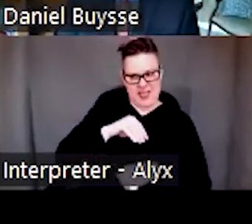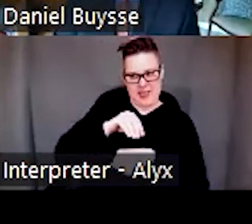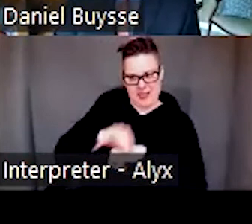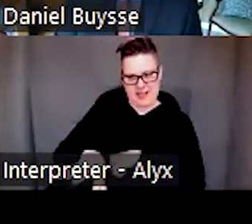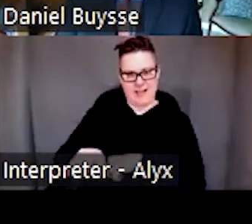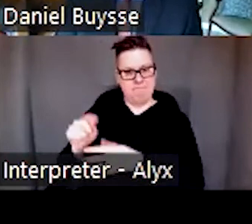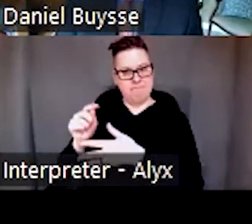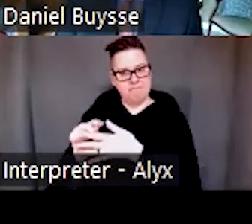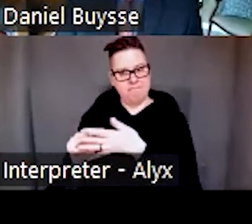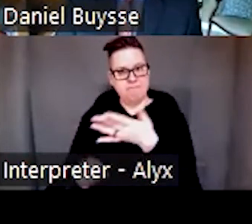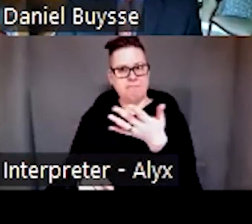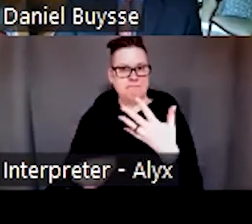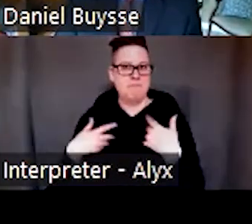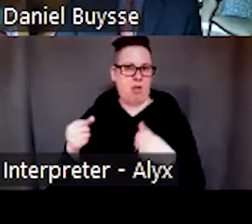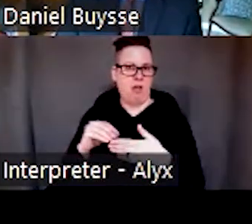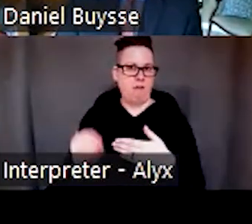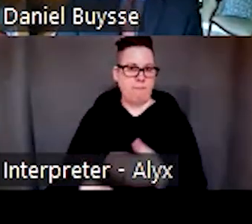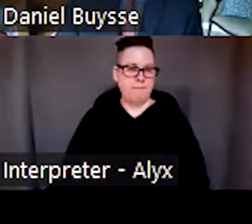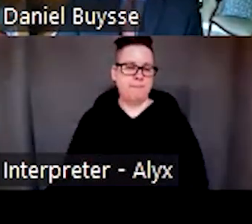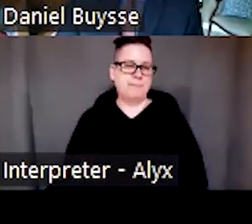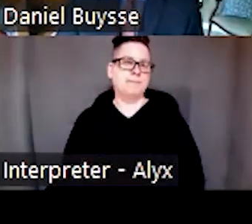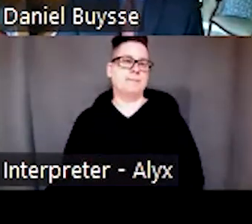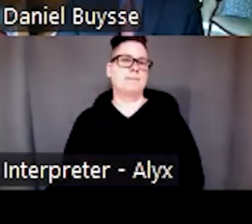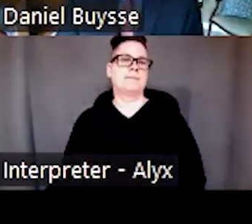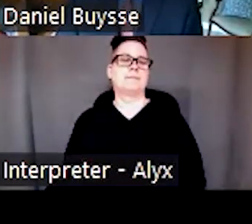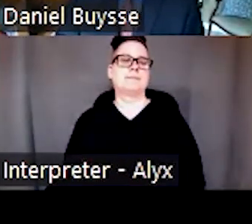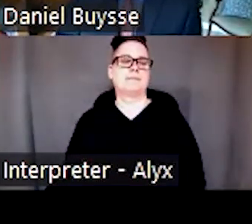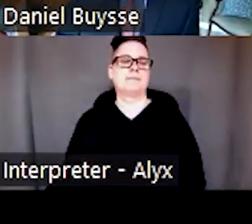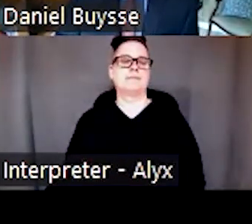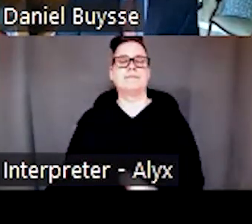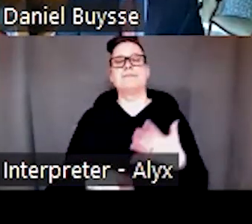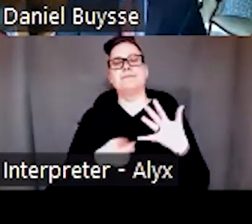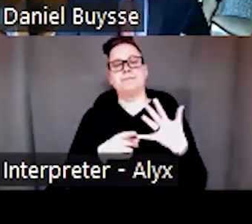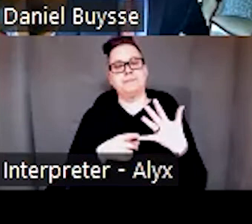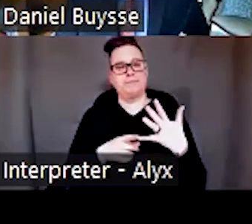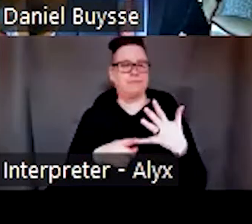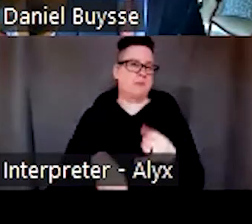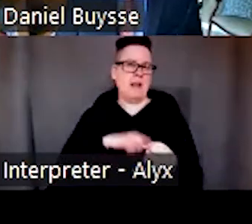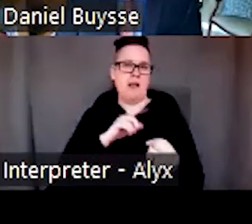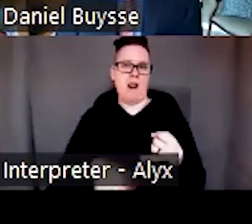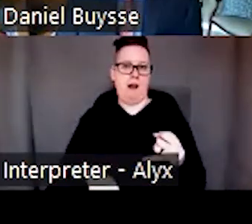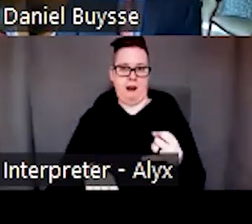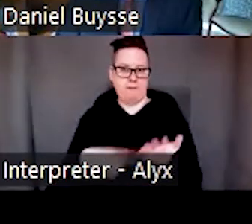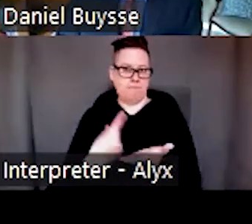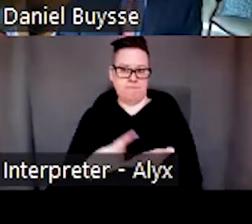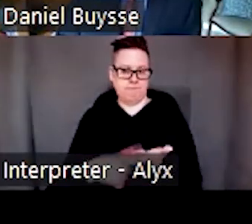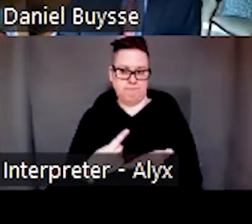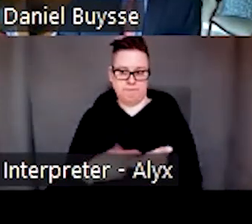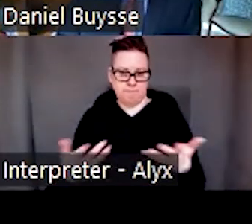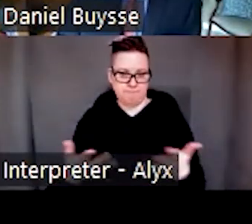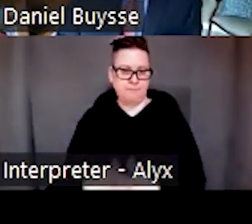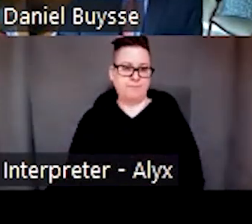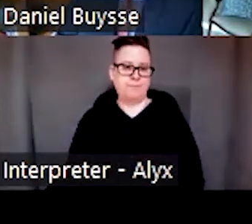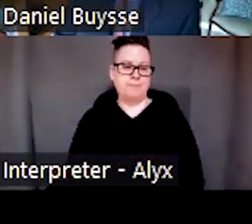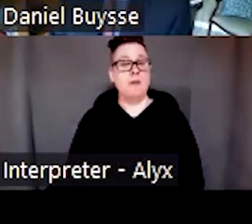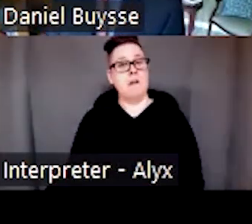related to health outcomes. Now, the last thing I'd like to turn my attention to is,